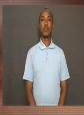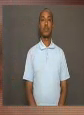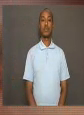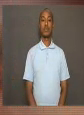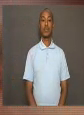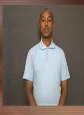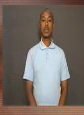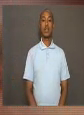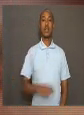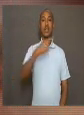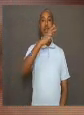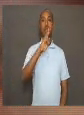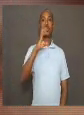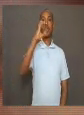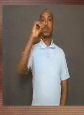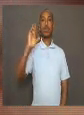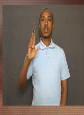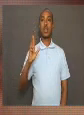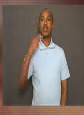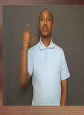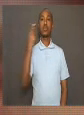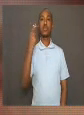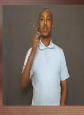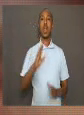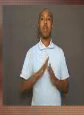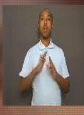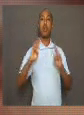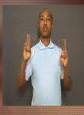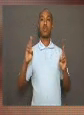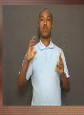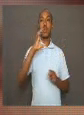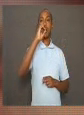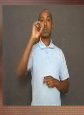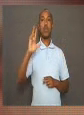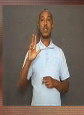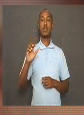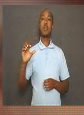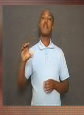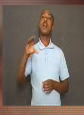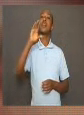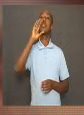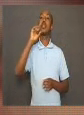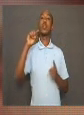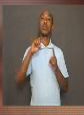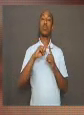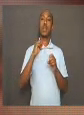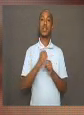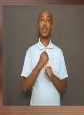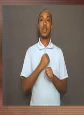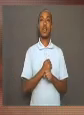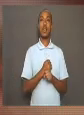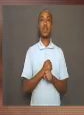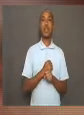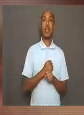Carbonic acid is used in a lot of carbonated beverages to maintain